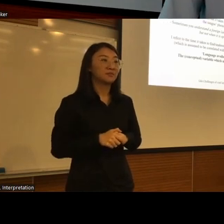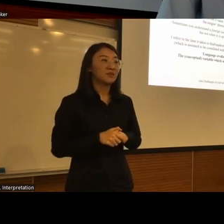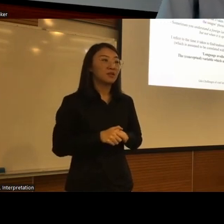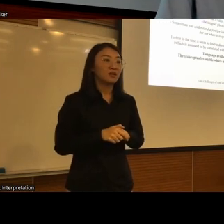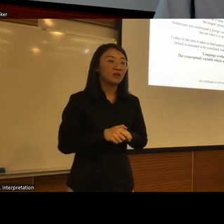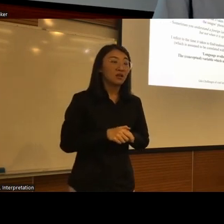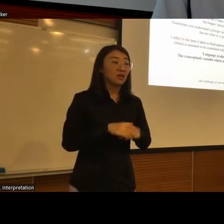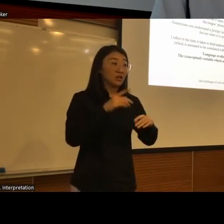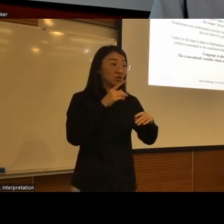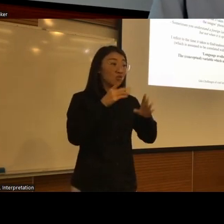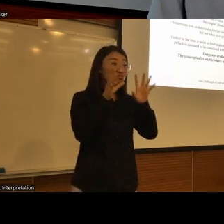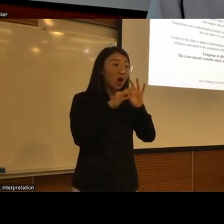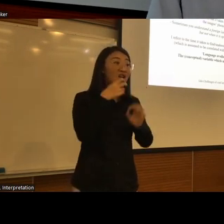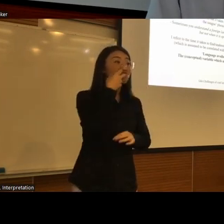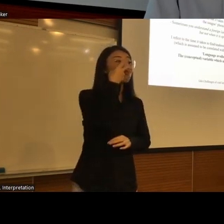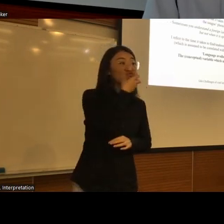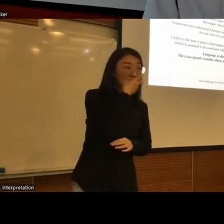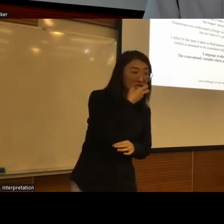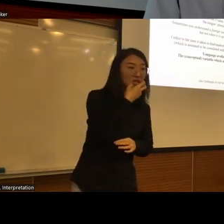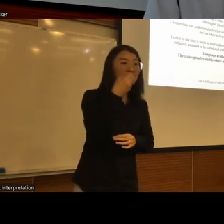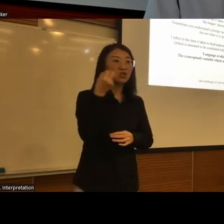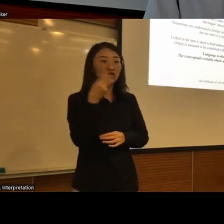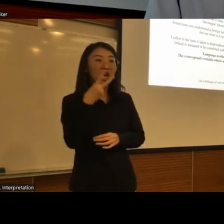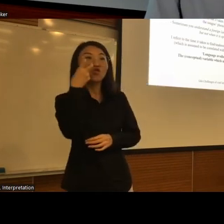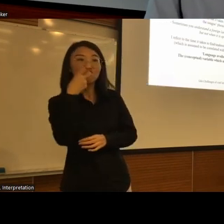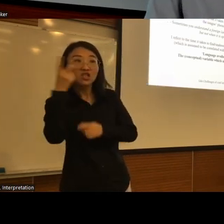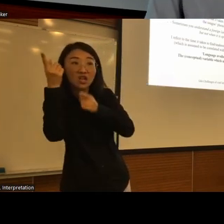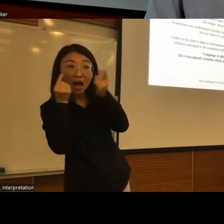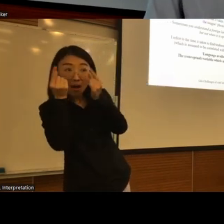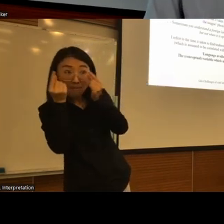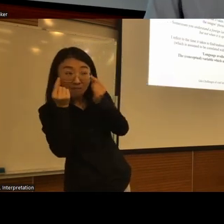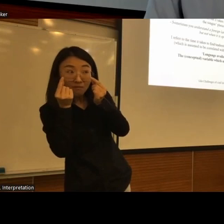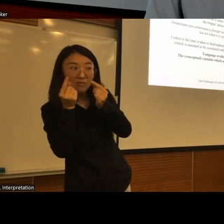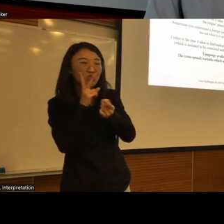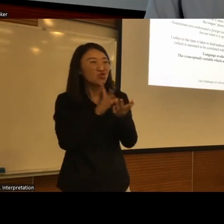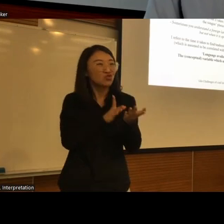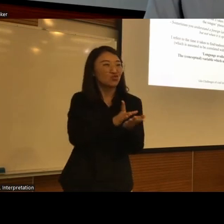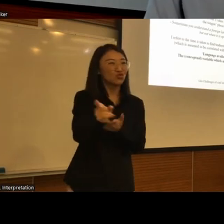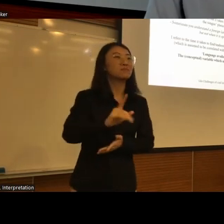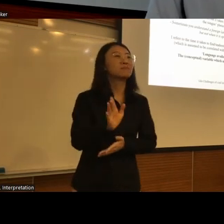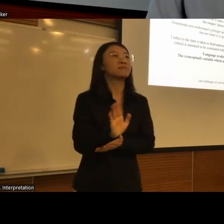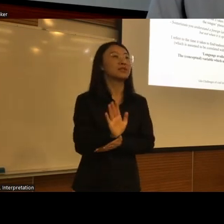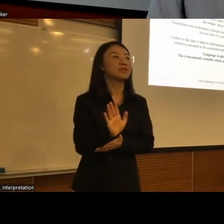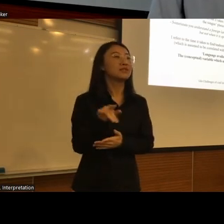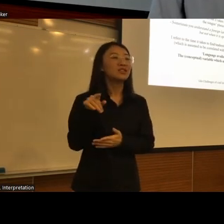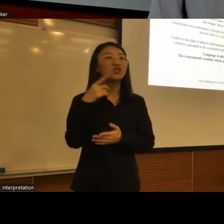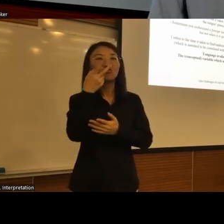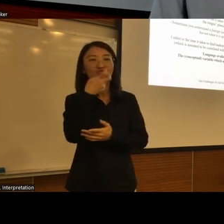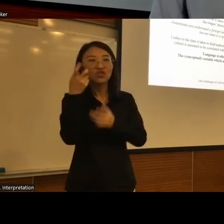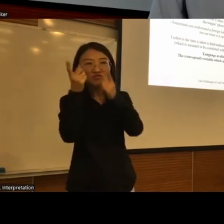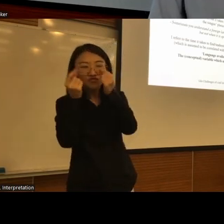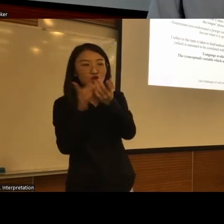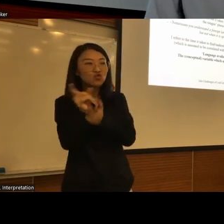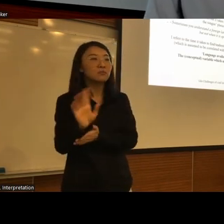generally when we talk about languages and language learning, I'm not talking about experts in language acquisition. I'm talking